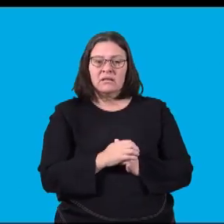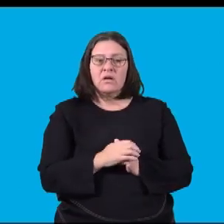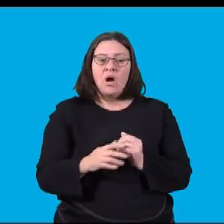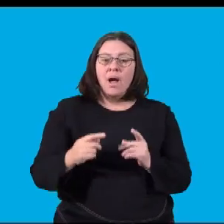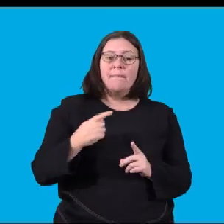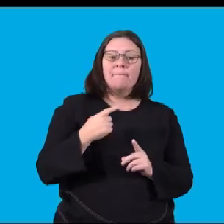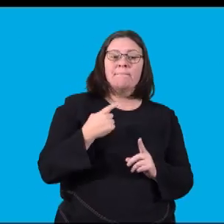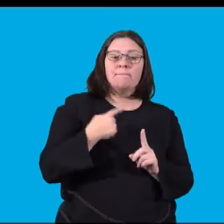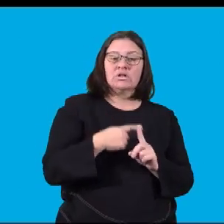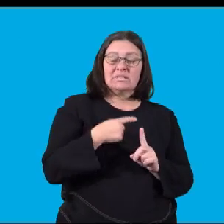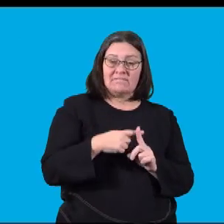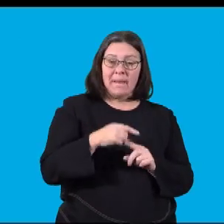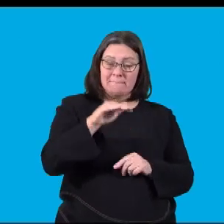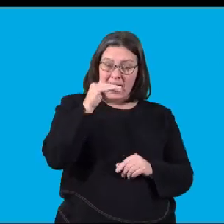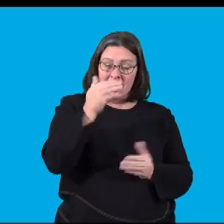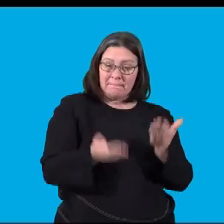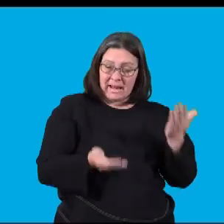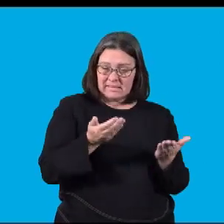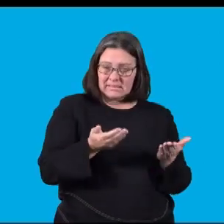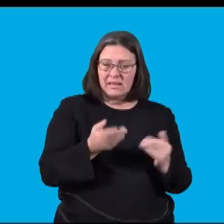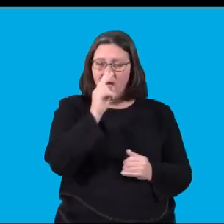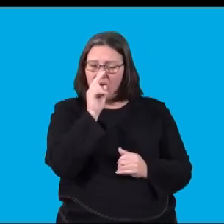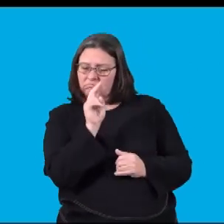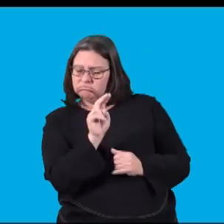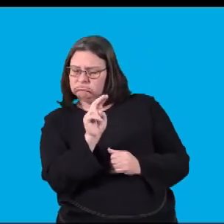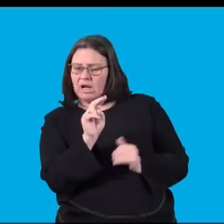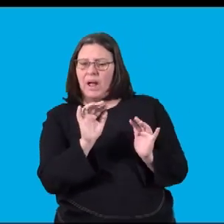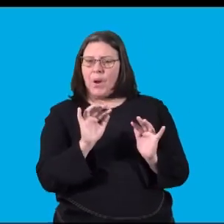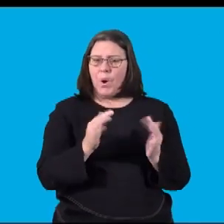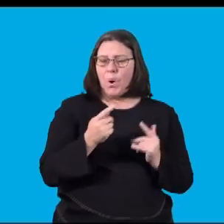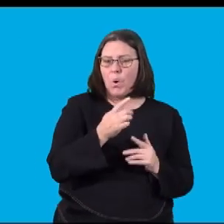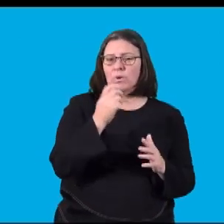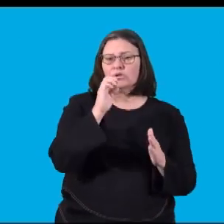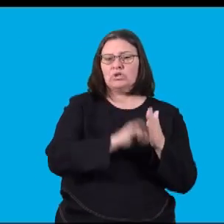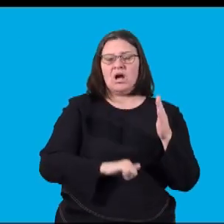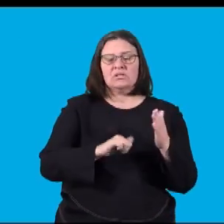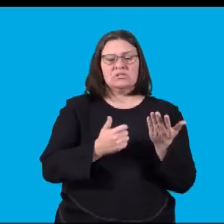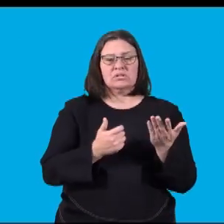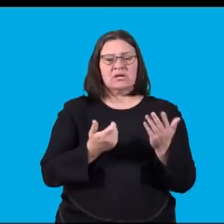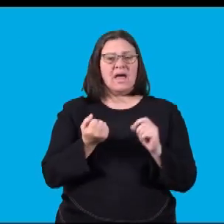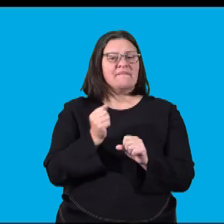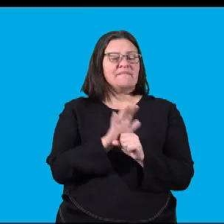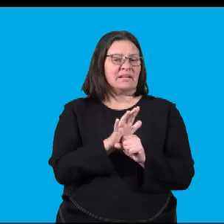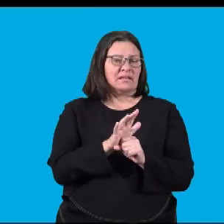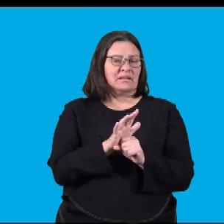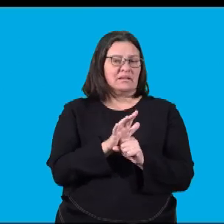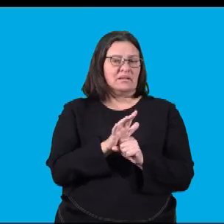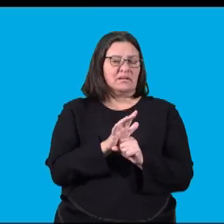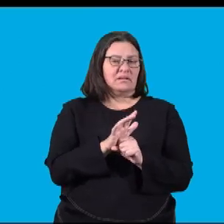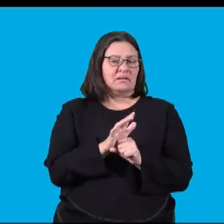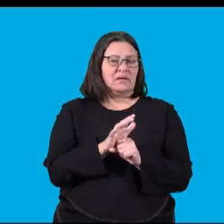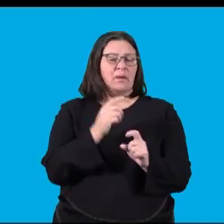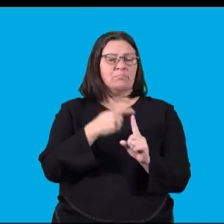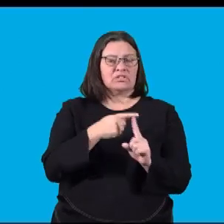a positive bank balance, how does these charges affect the positive